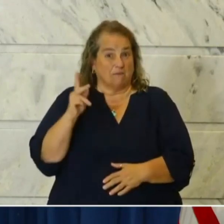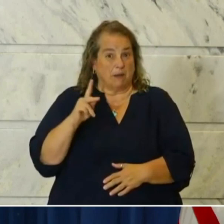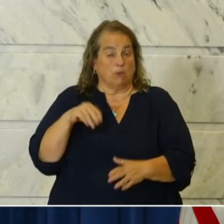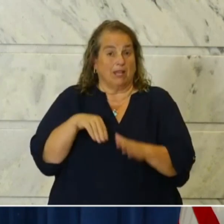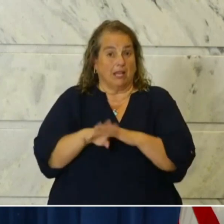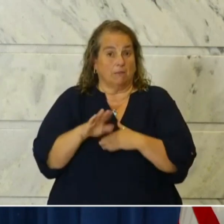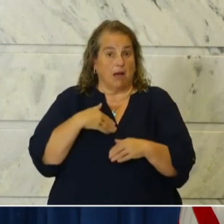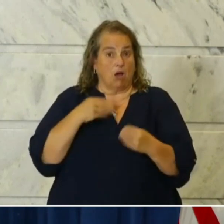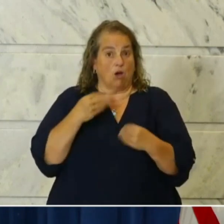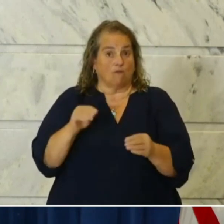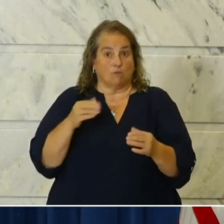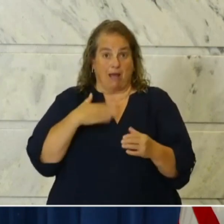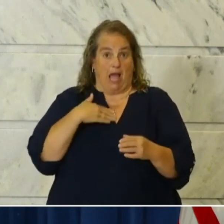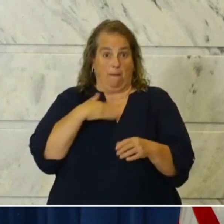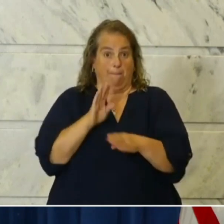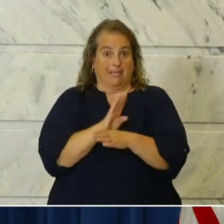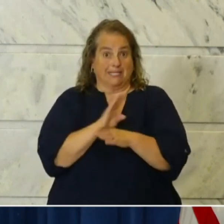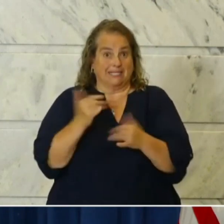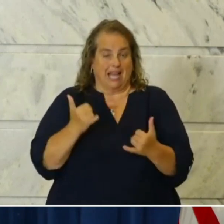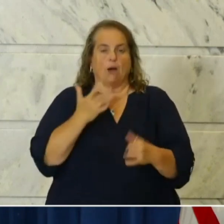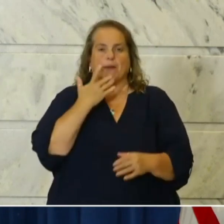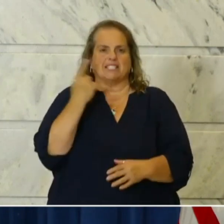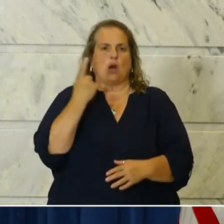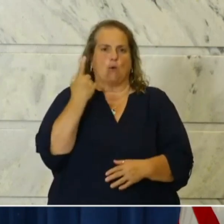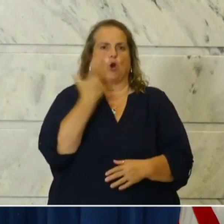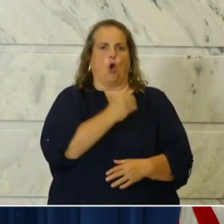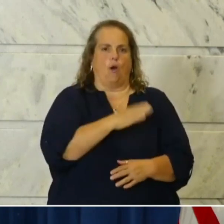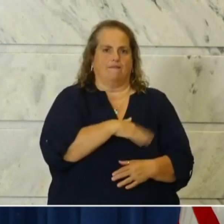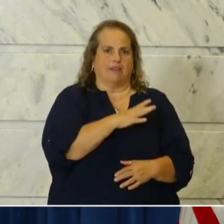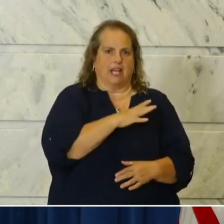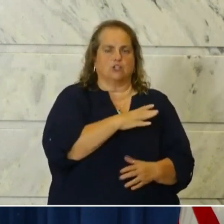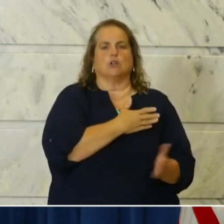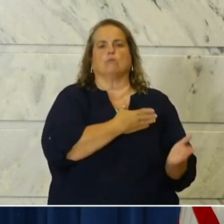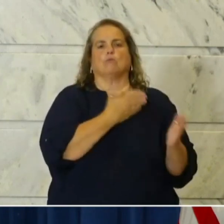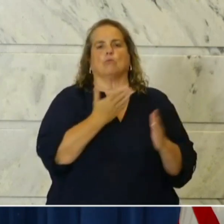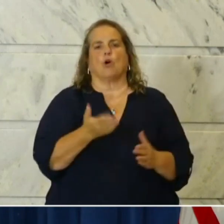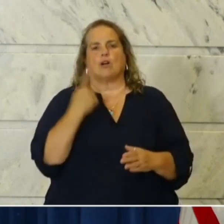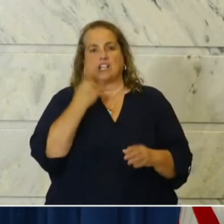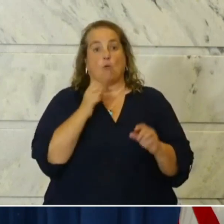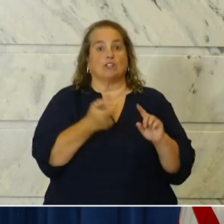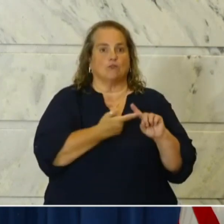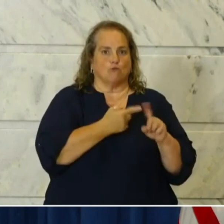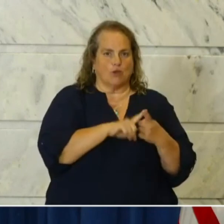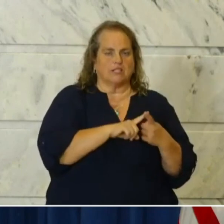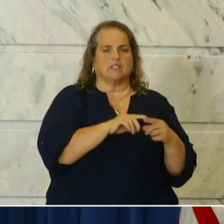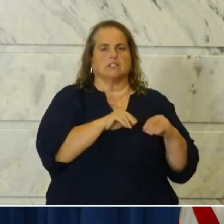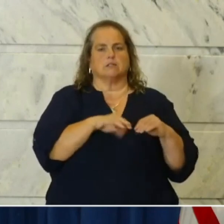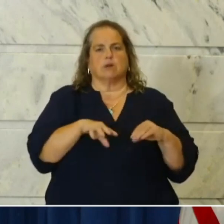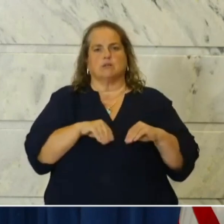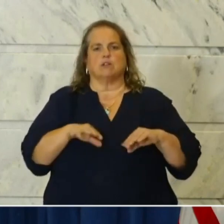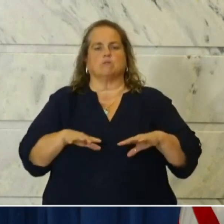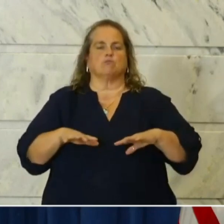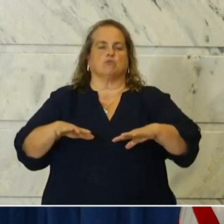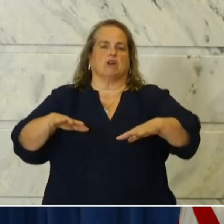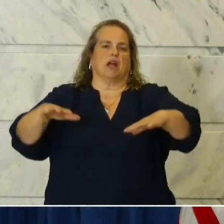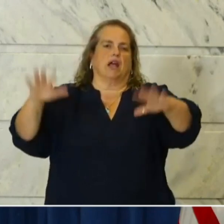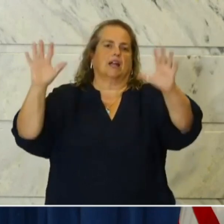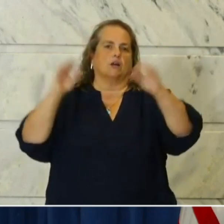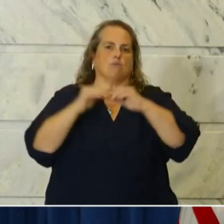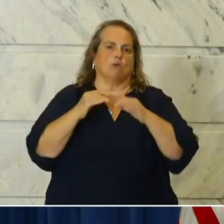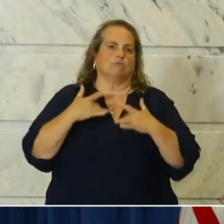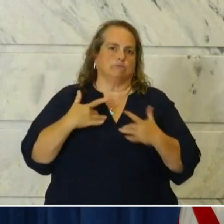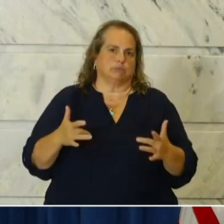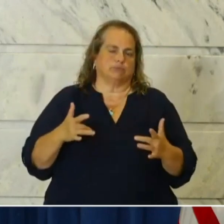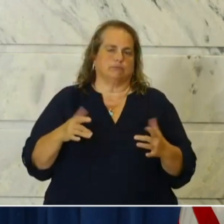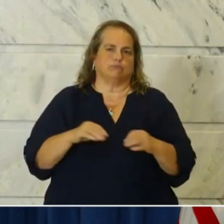now because somebody's going on vacation or somebody's friends are going on vacation, and it just makes it more likely that you could infect